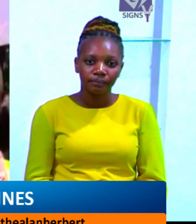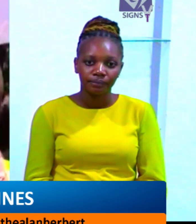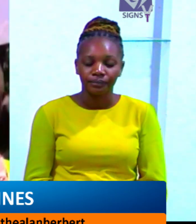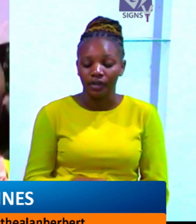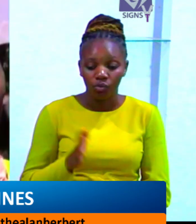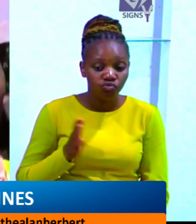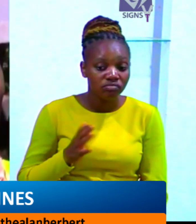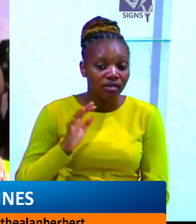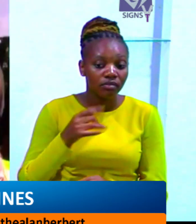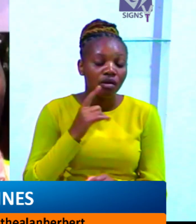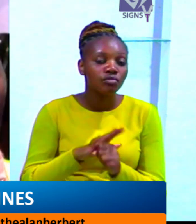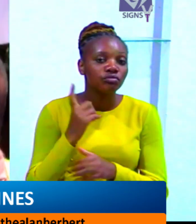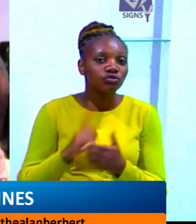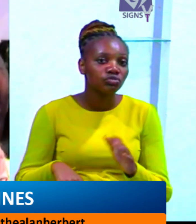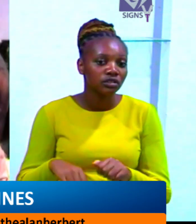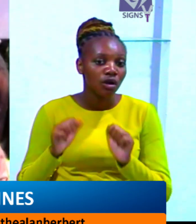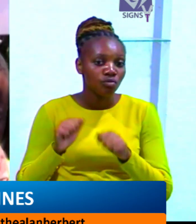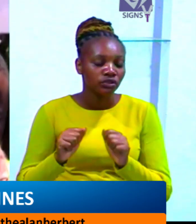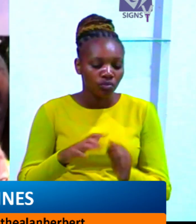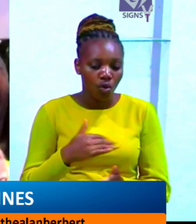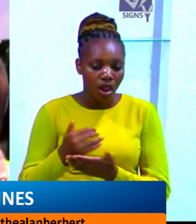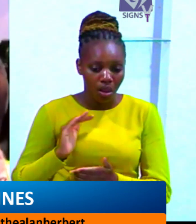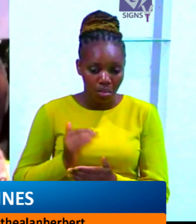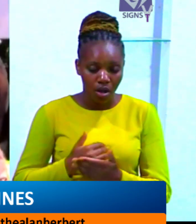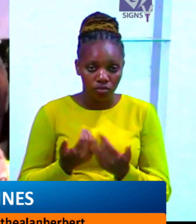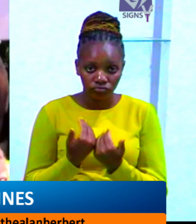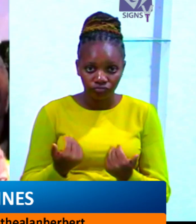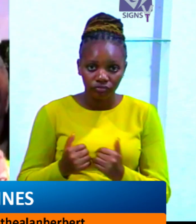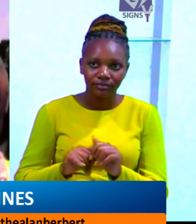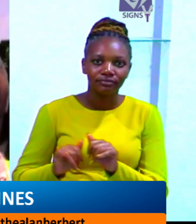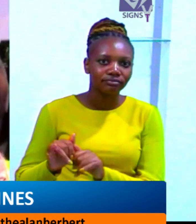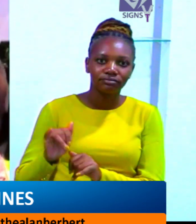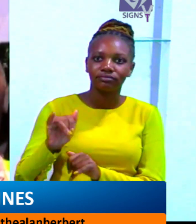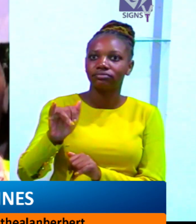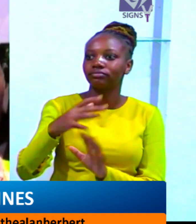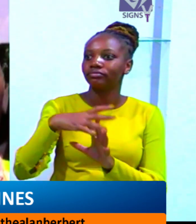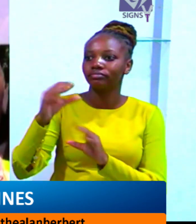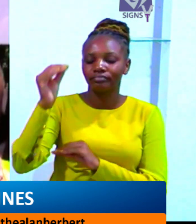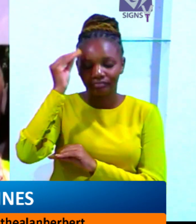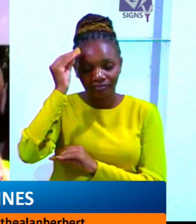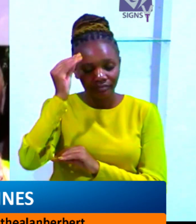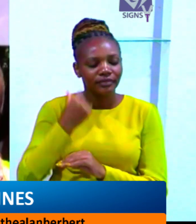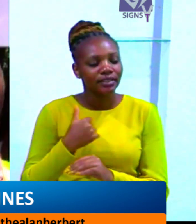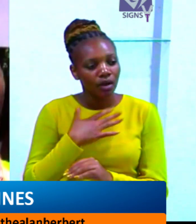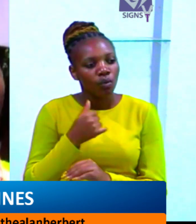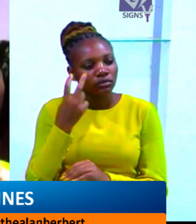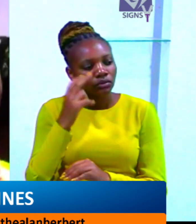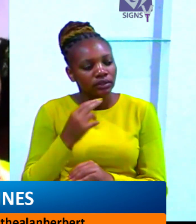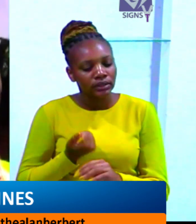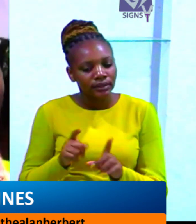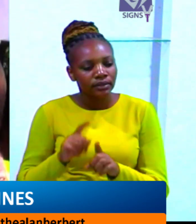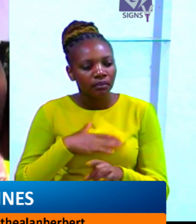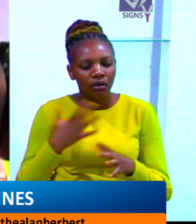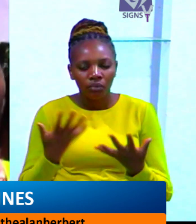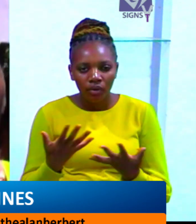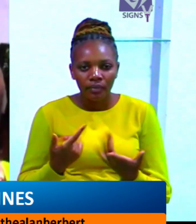promise anatupeleka Perth, Australia. I was supposed to go to Sydney where my sister was, but alisema yeye